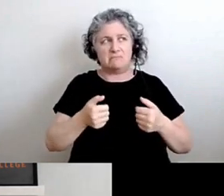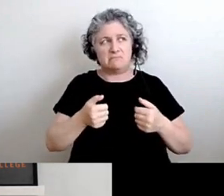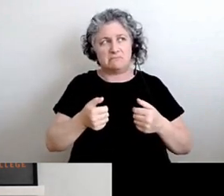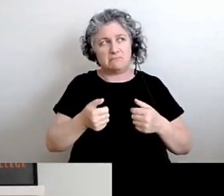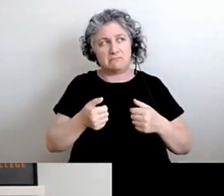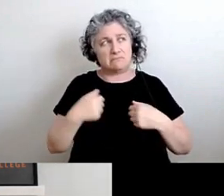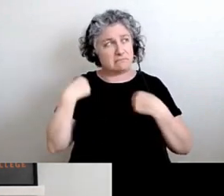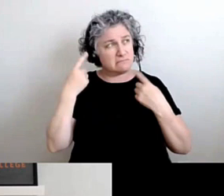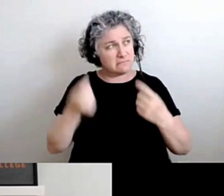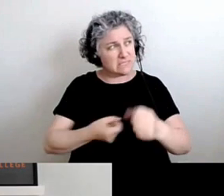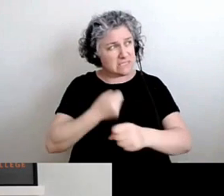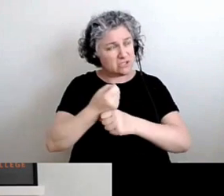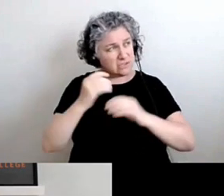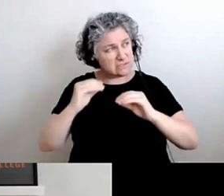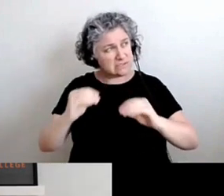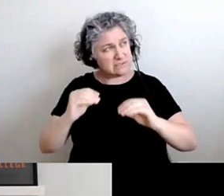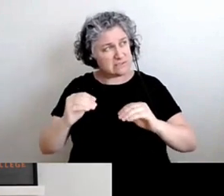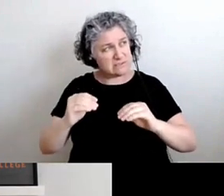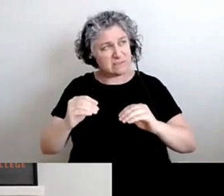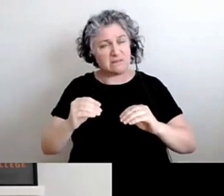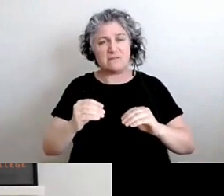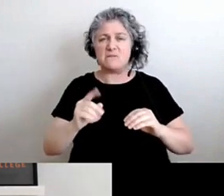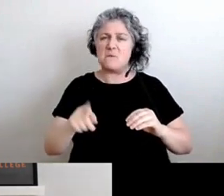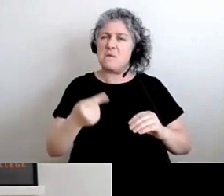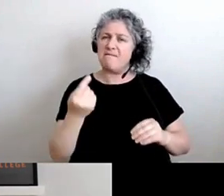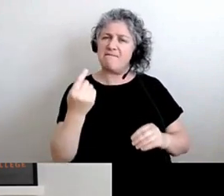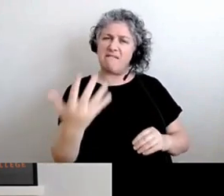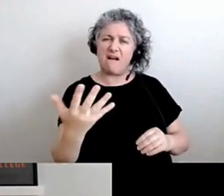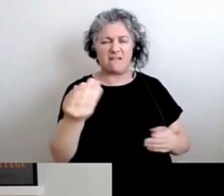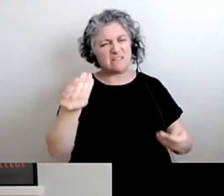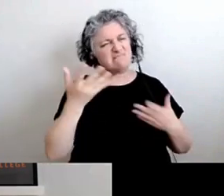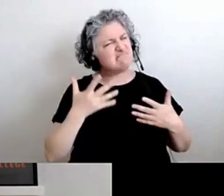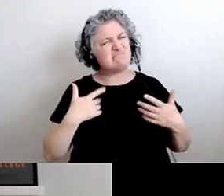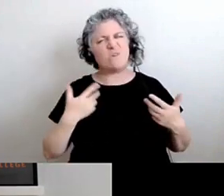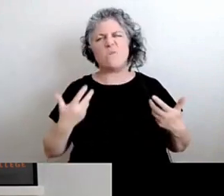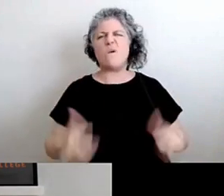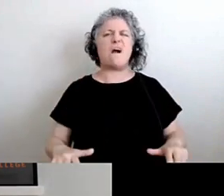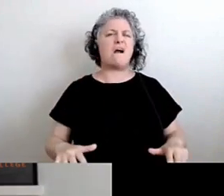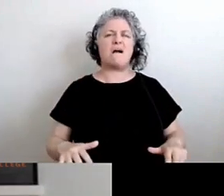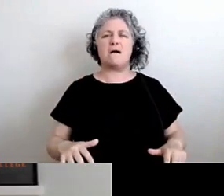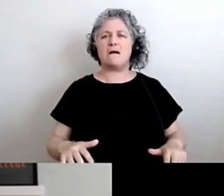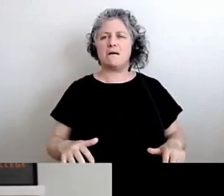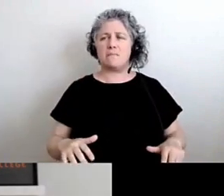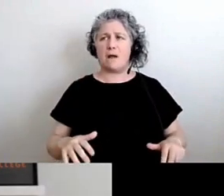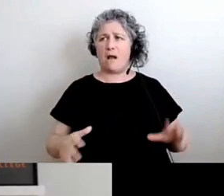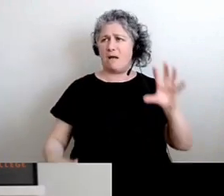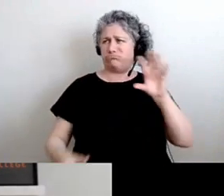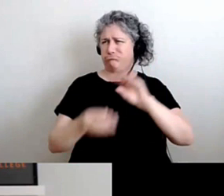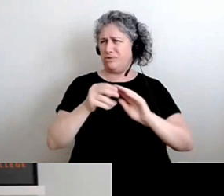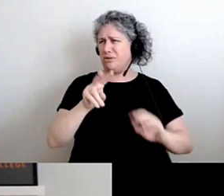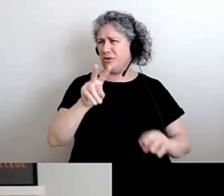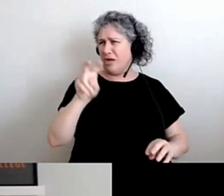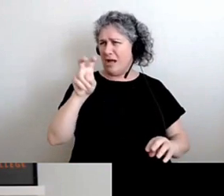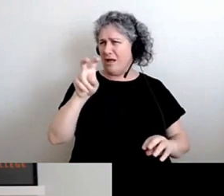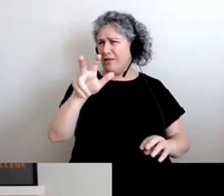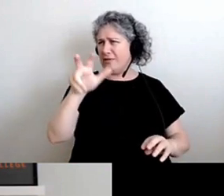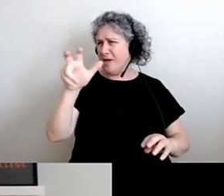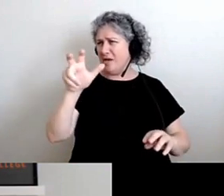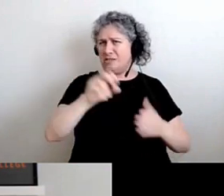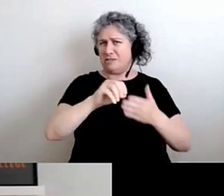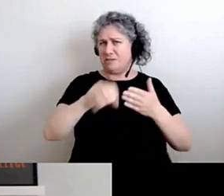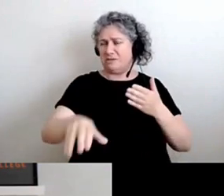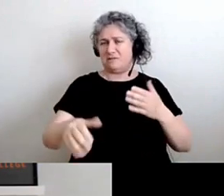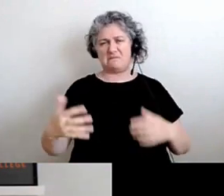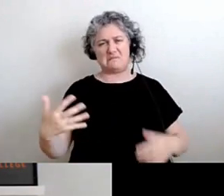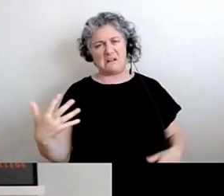5 students who said that they don't want to do it. Out of the, I don't know, 200, 300, only 5